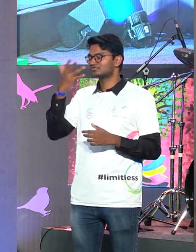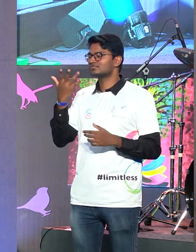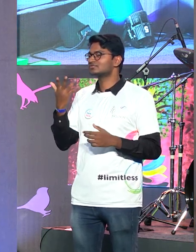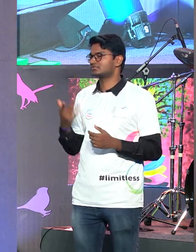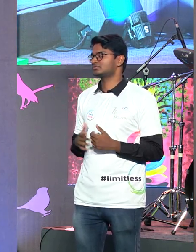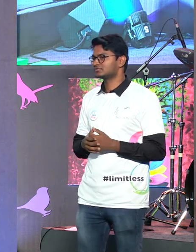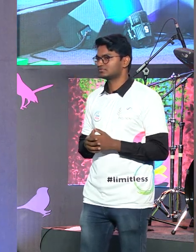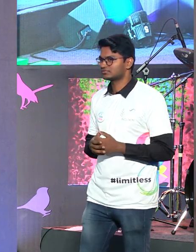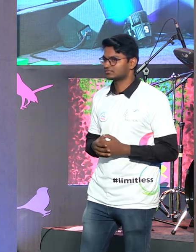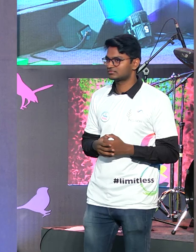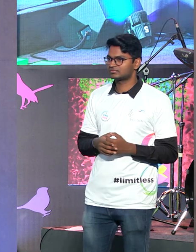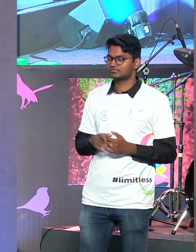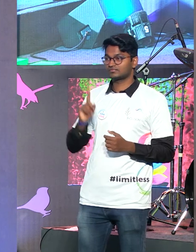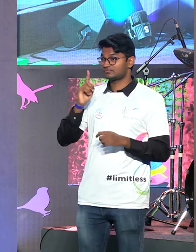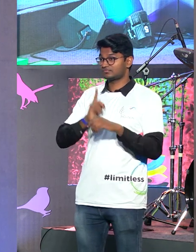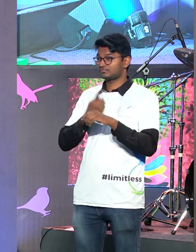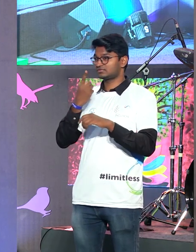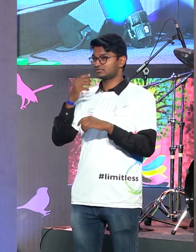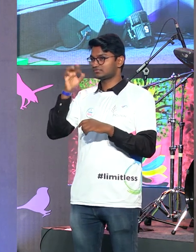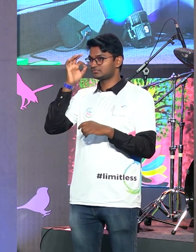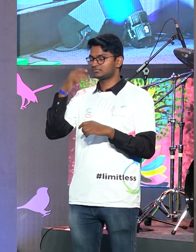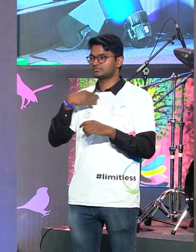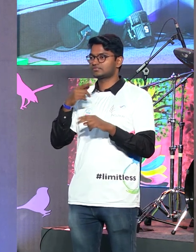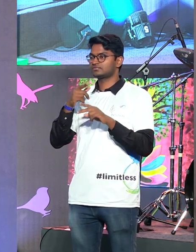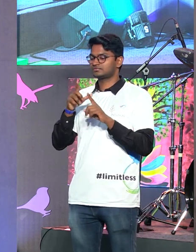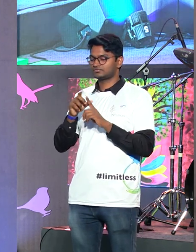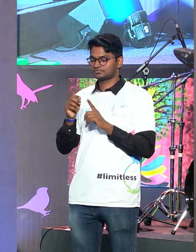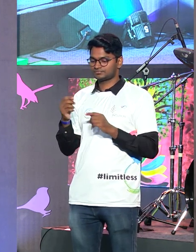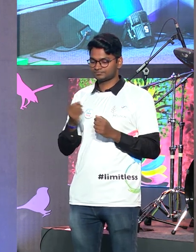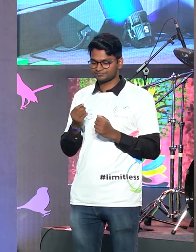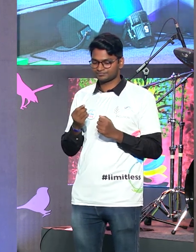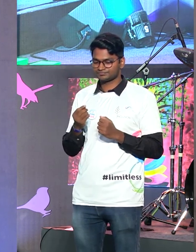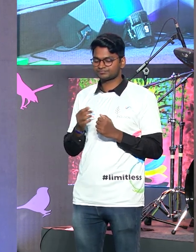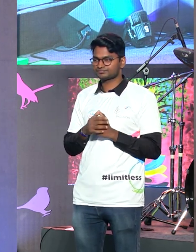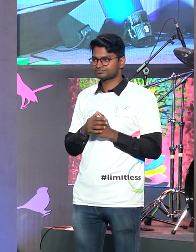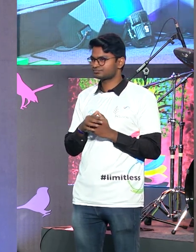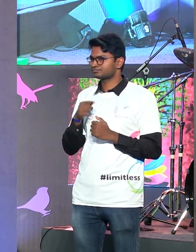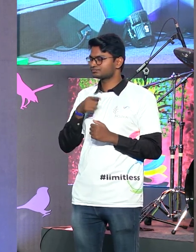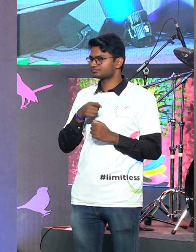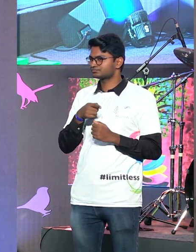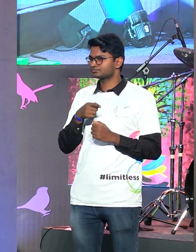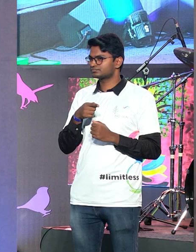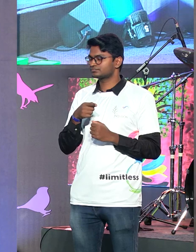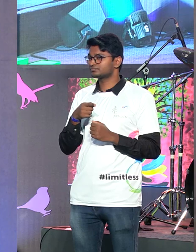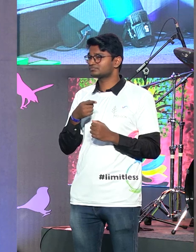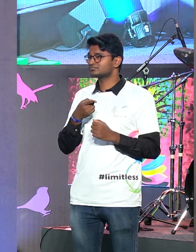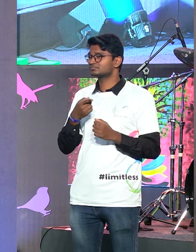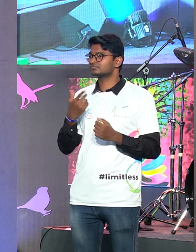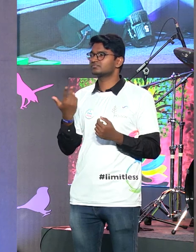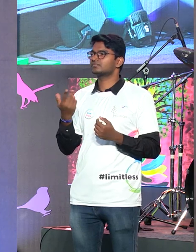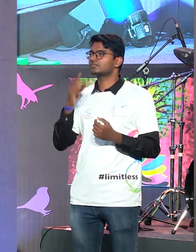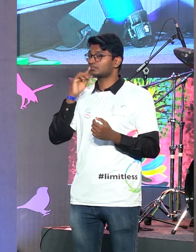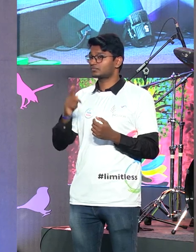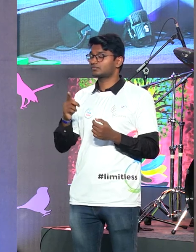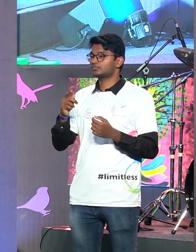So yeah, the first film I did was called Firaq. It was in 2008. And while it was based on reality, as in what had happened